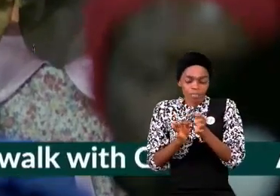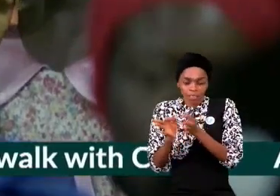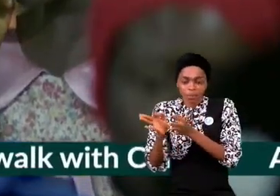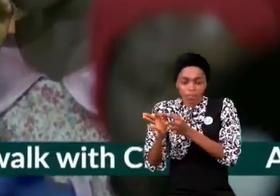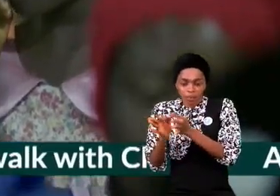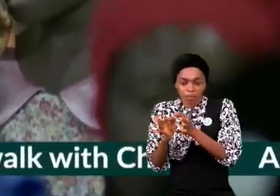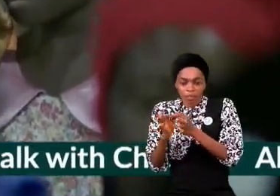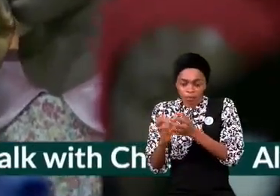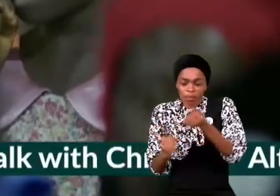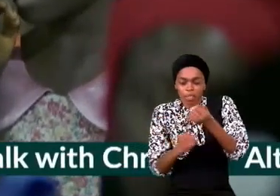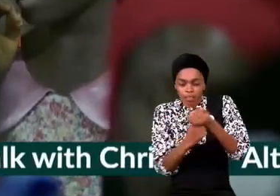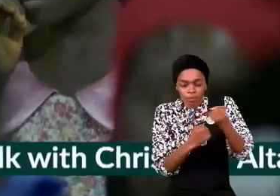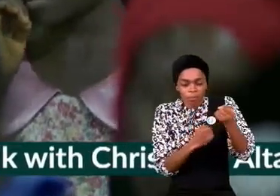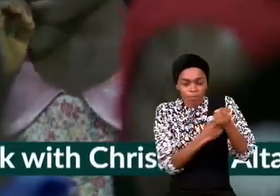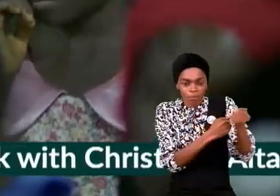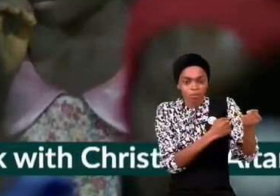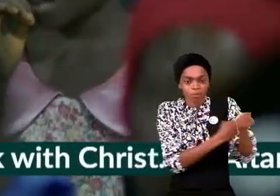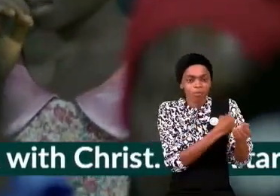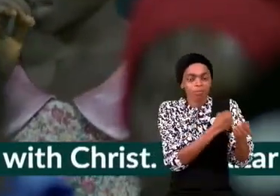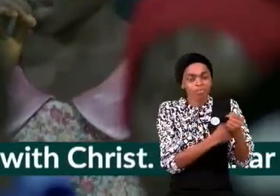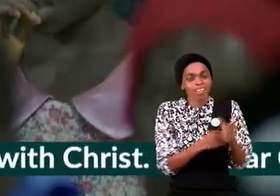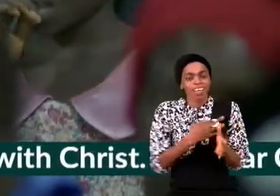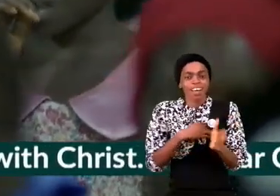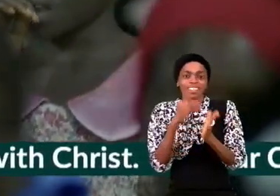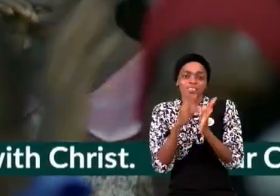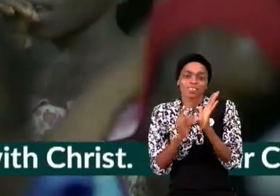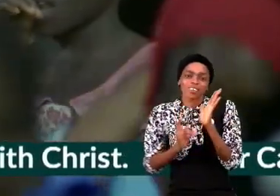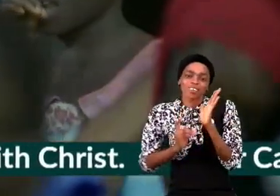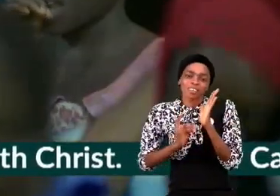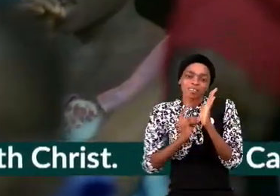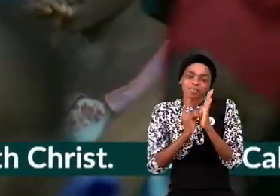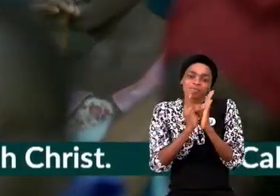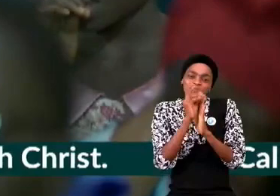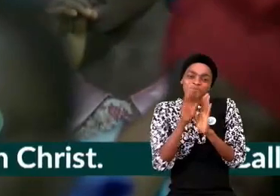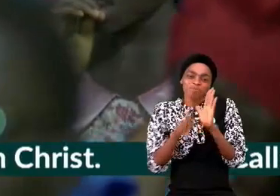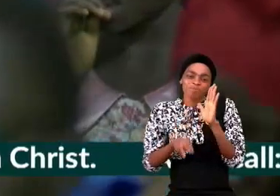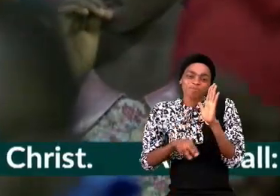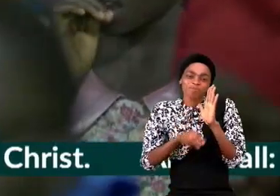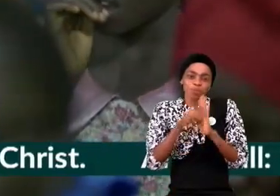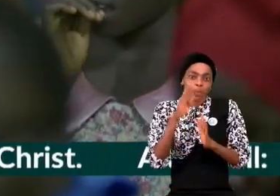Can you wave at me, dear leaders, if you are true?